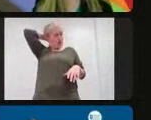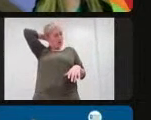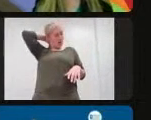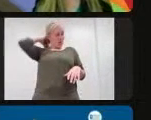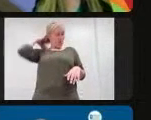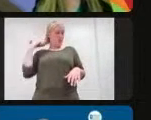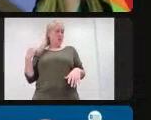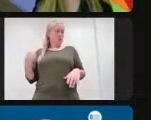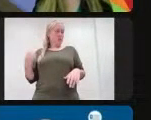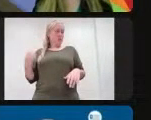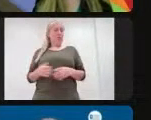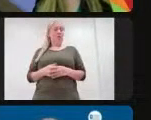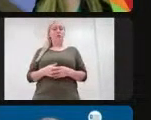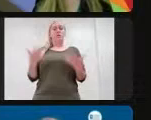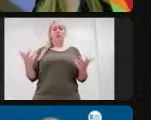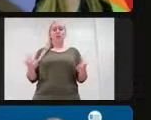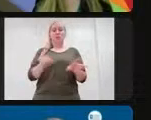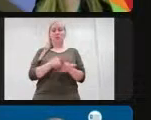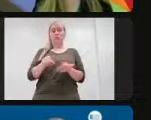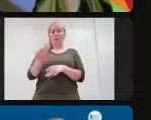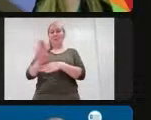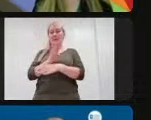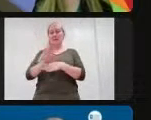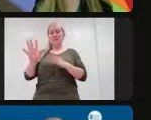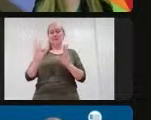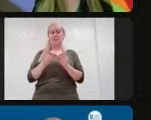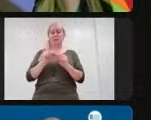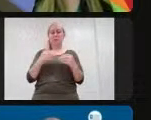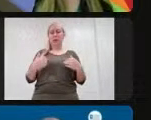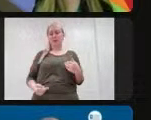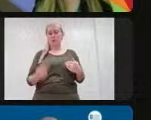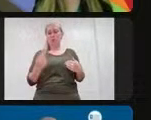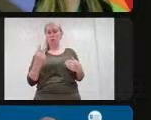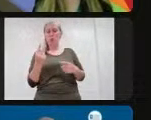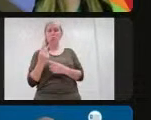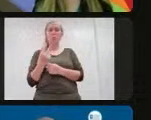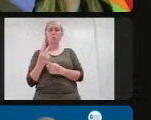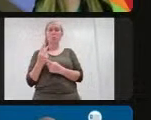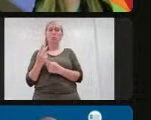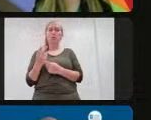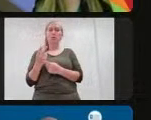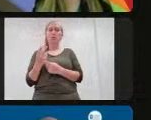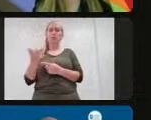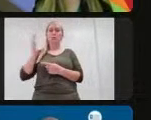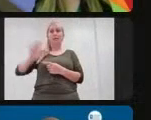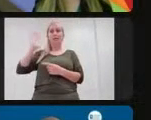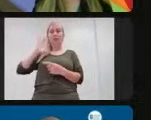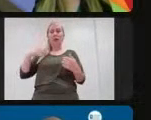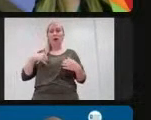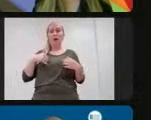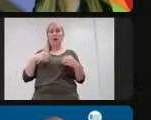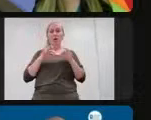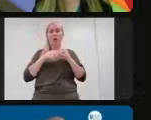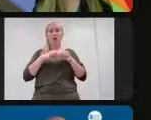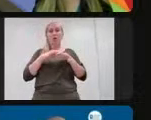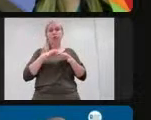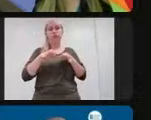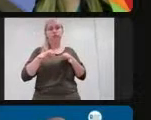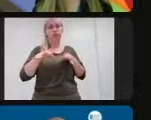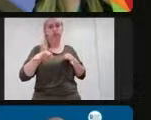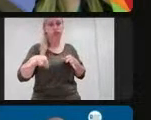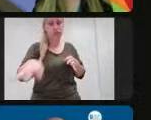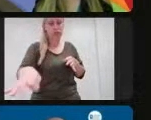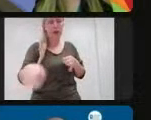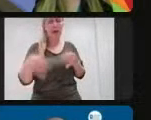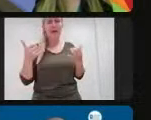that. Granted, business meeting, we have to. For example, our business meeting used to last long where people could have discussion. Now it has been curtailed